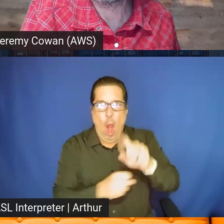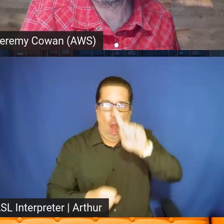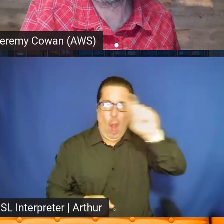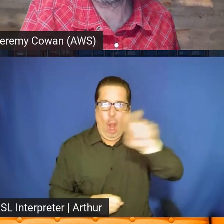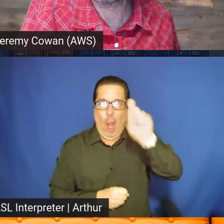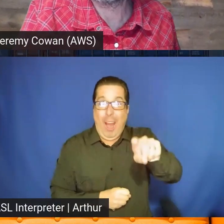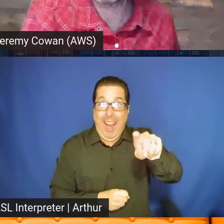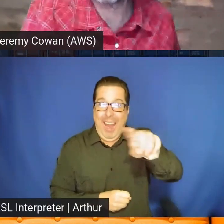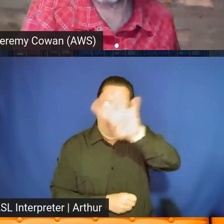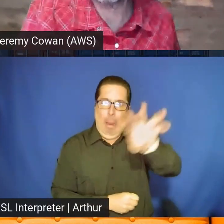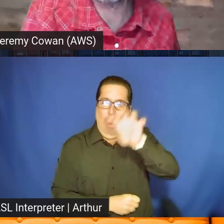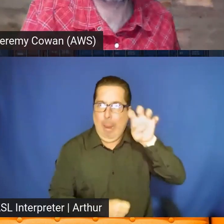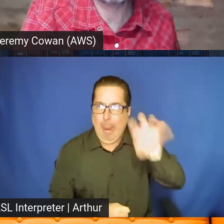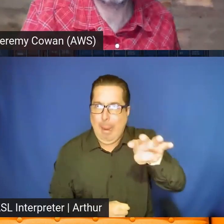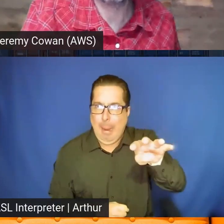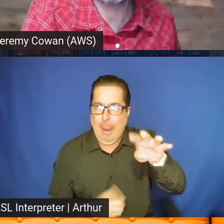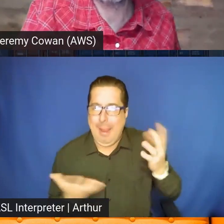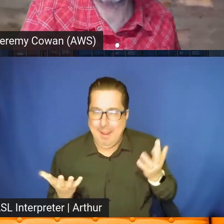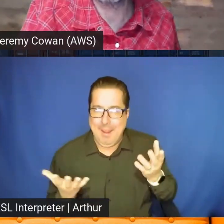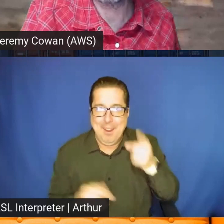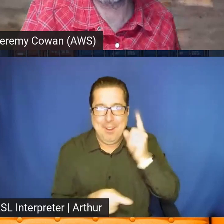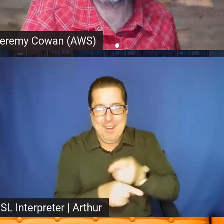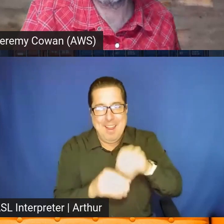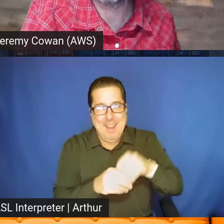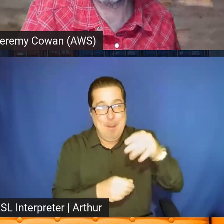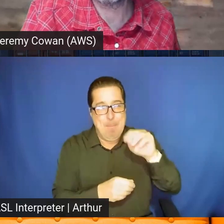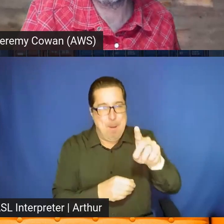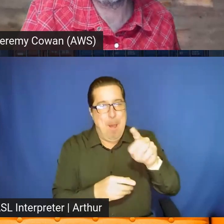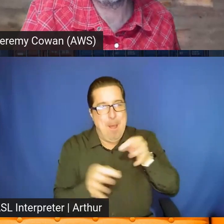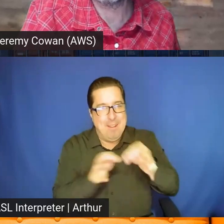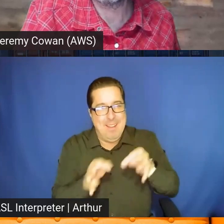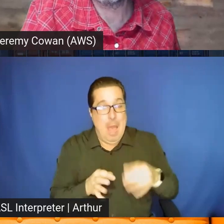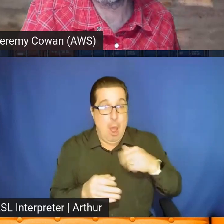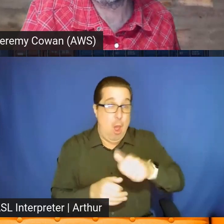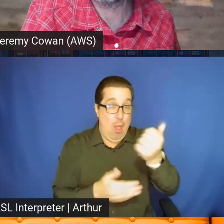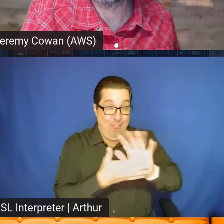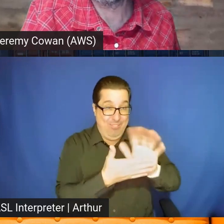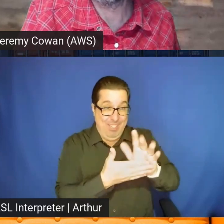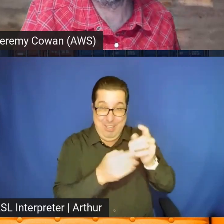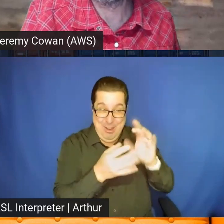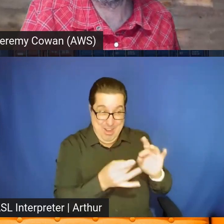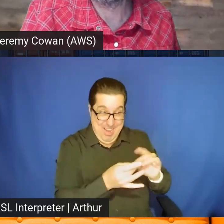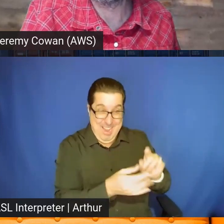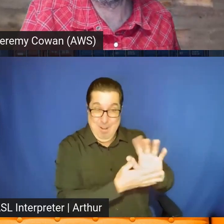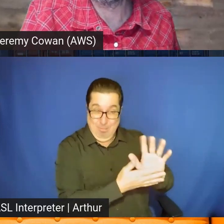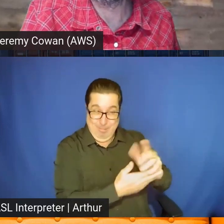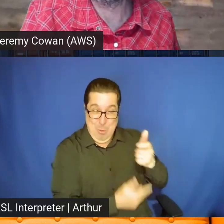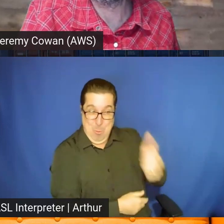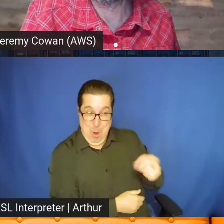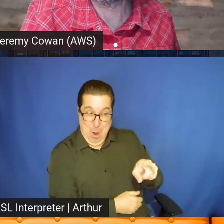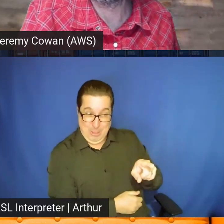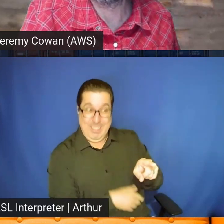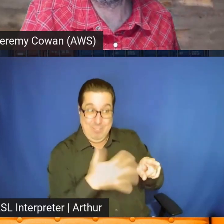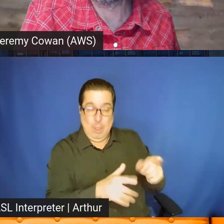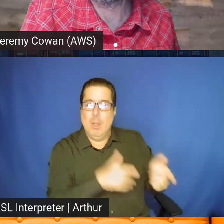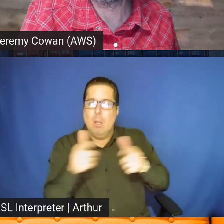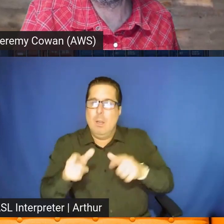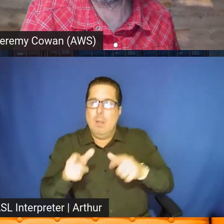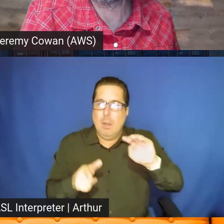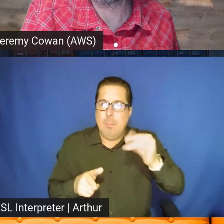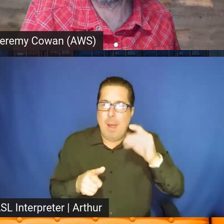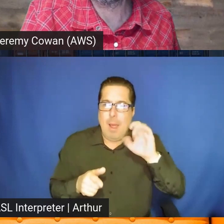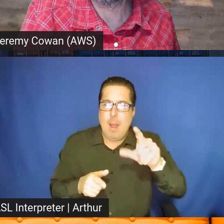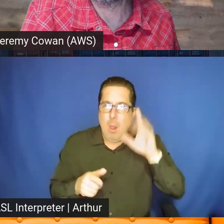So anyway, I'm going to jump to another quick video, and then we're going to bring Michael on to talk all about Grafana and